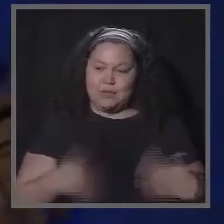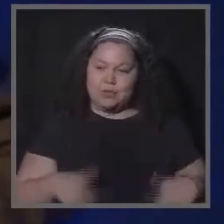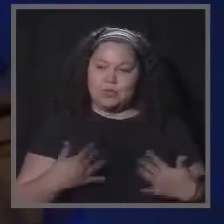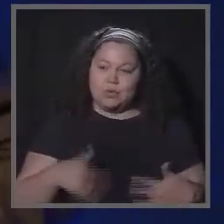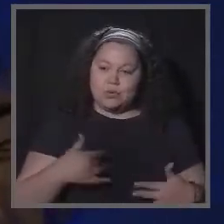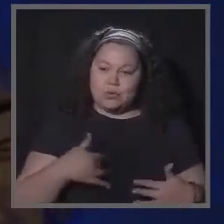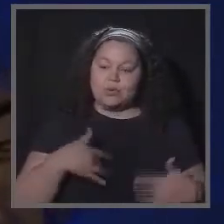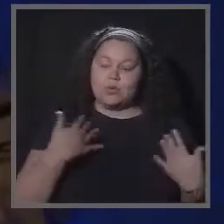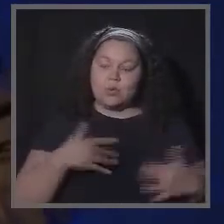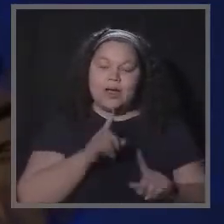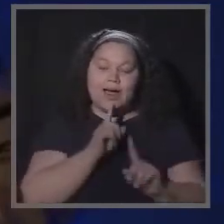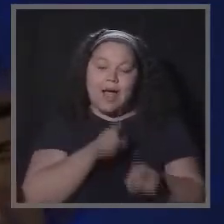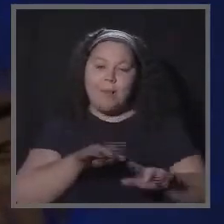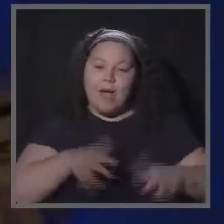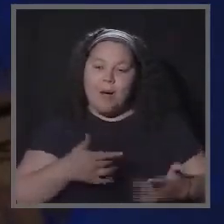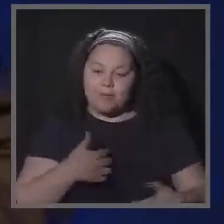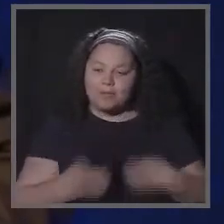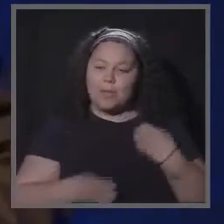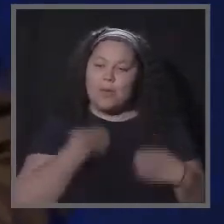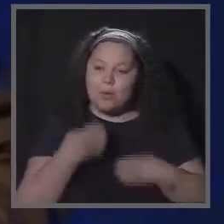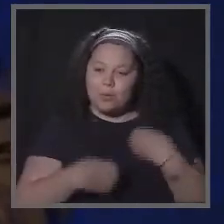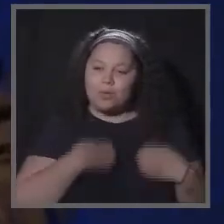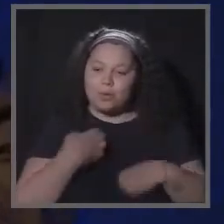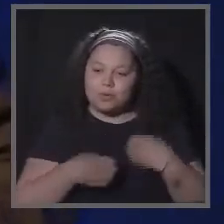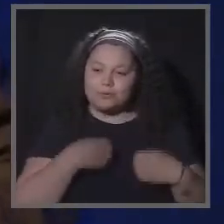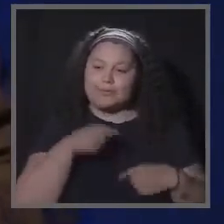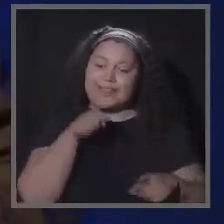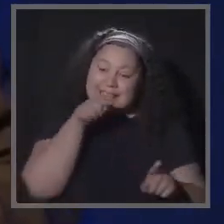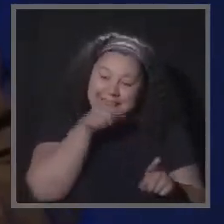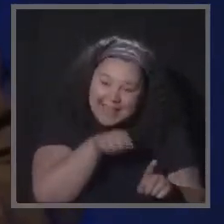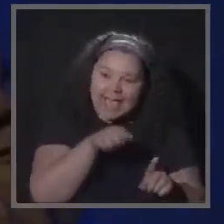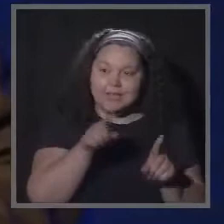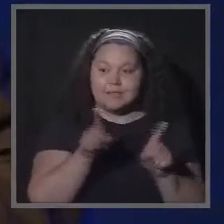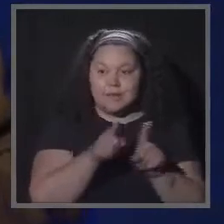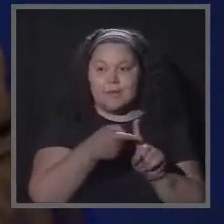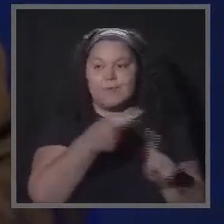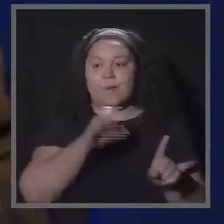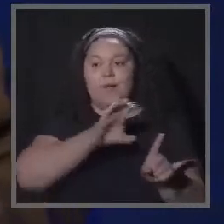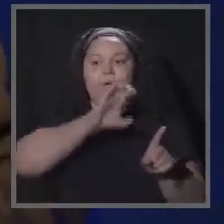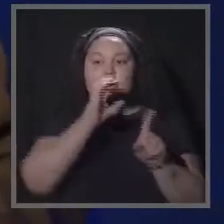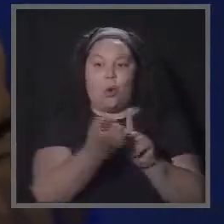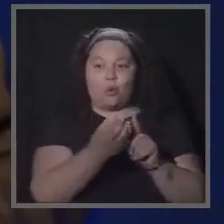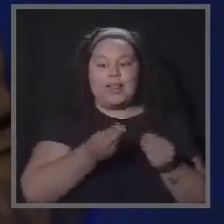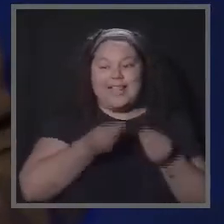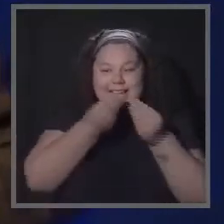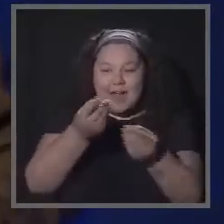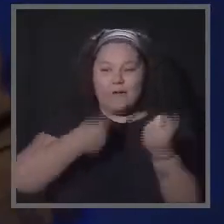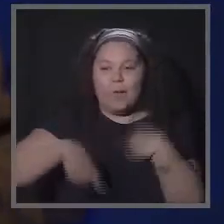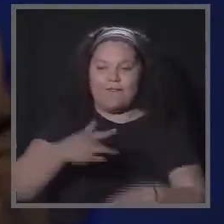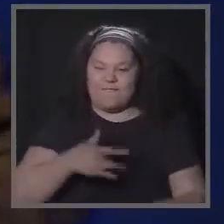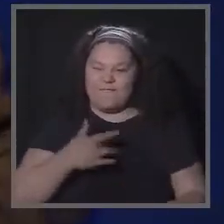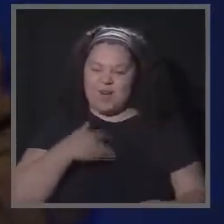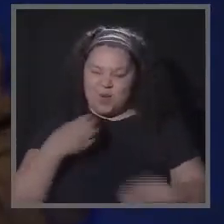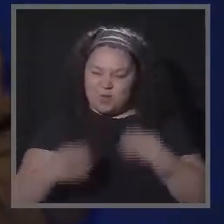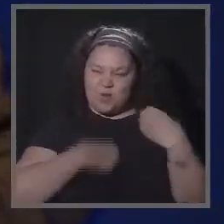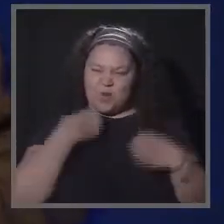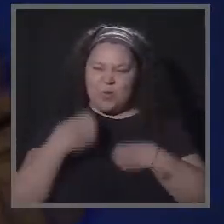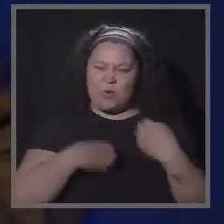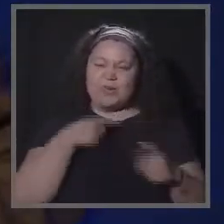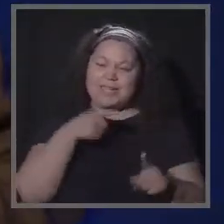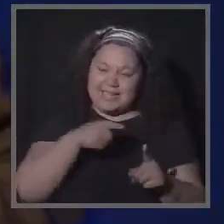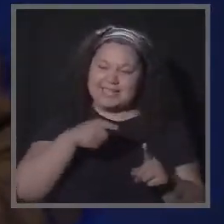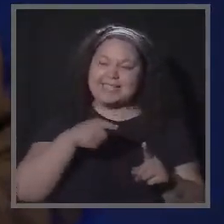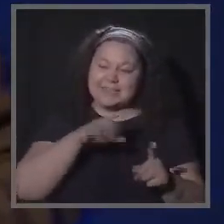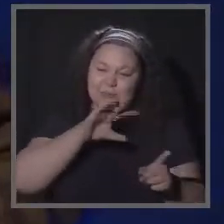it. It was, this is what culture and what art is about. And then, after searching